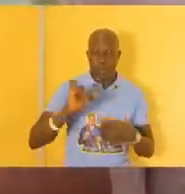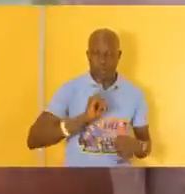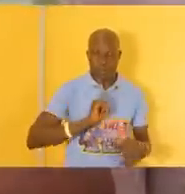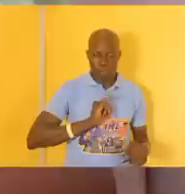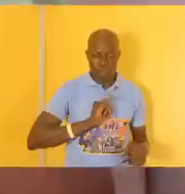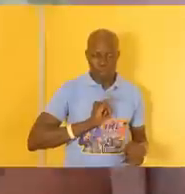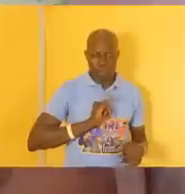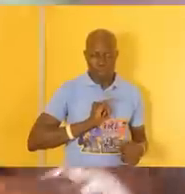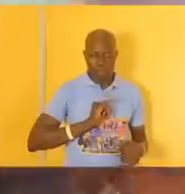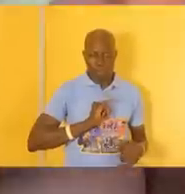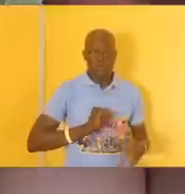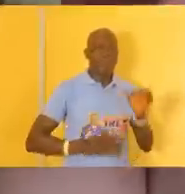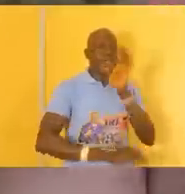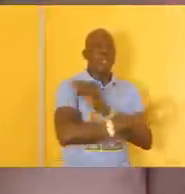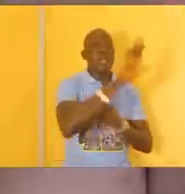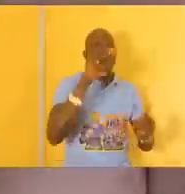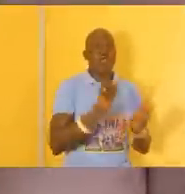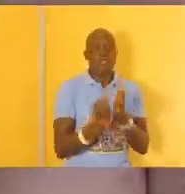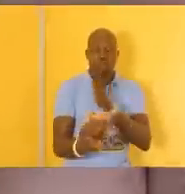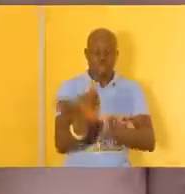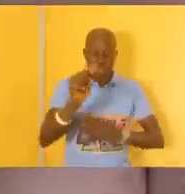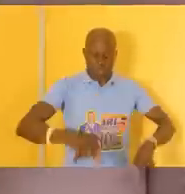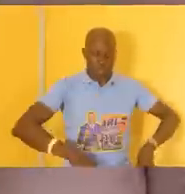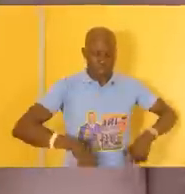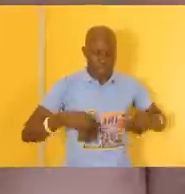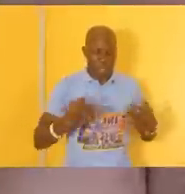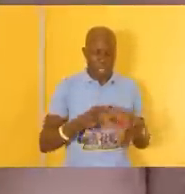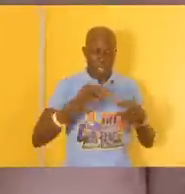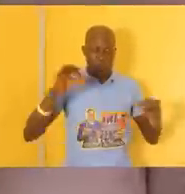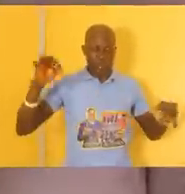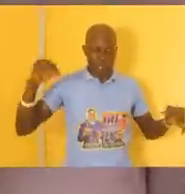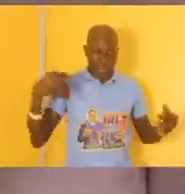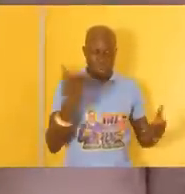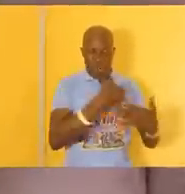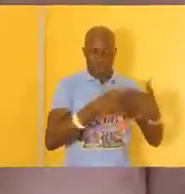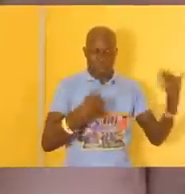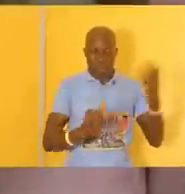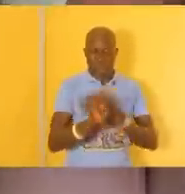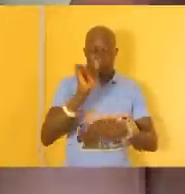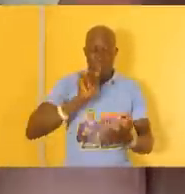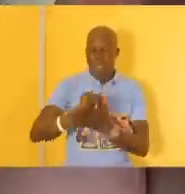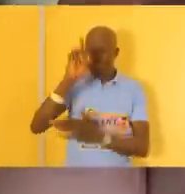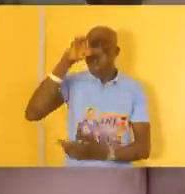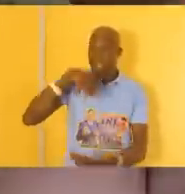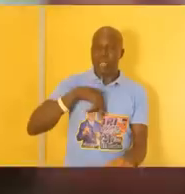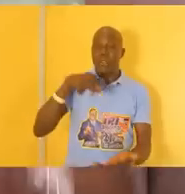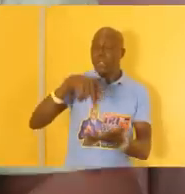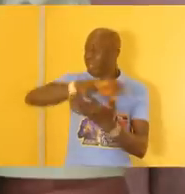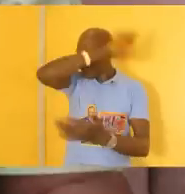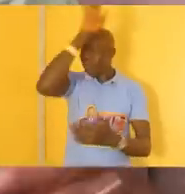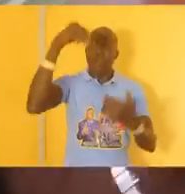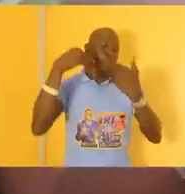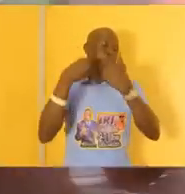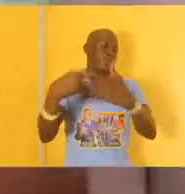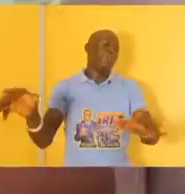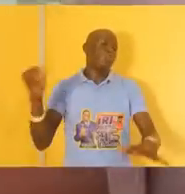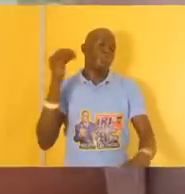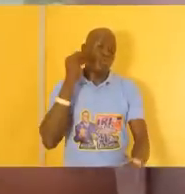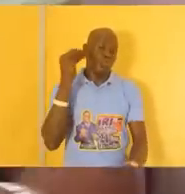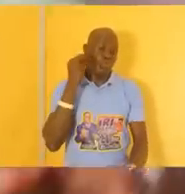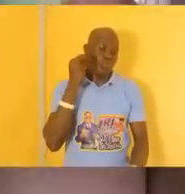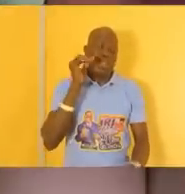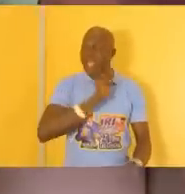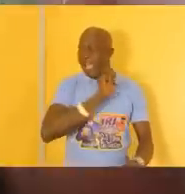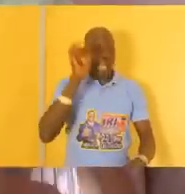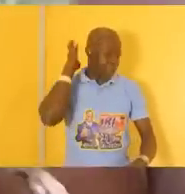Olorun mi. As the Lord liveth and his spirit liveth before the Lord, the one that I stand, oh, ne solino. Amen. Not miss oh.